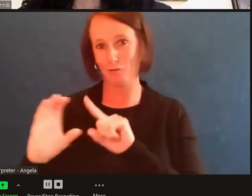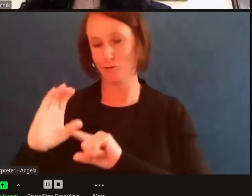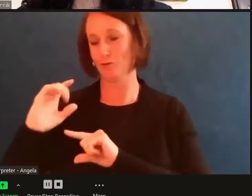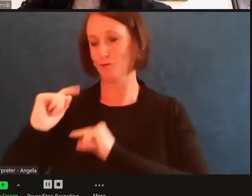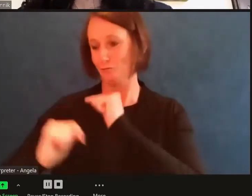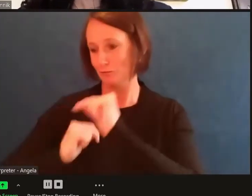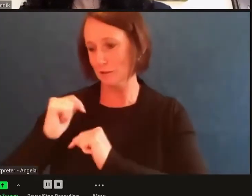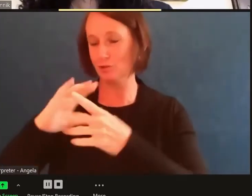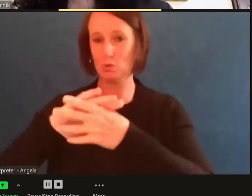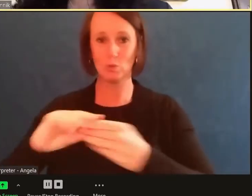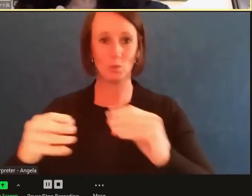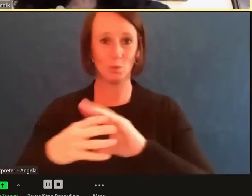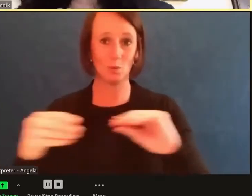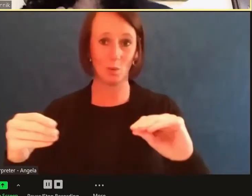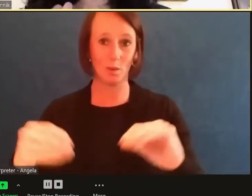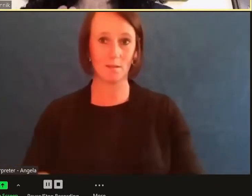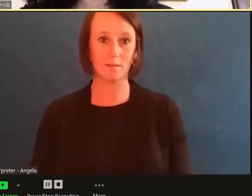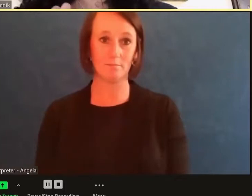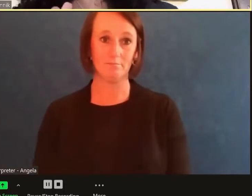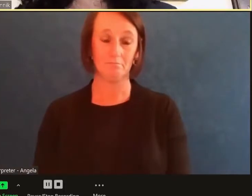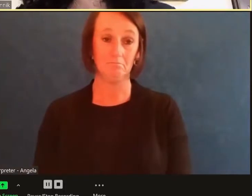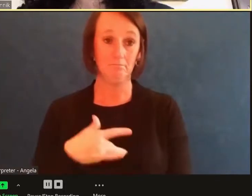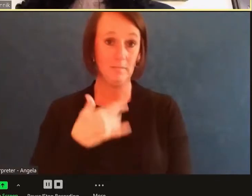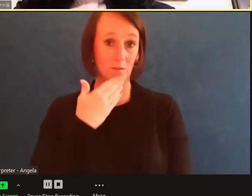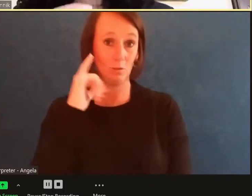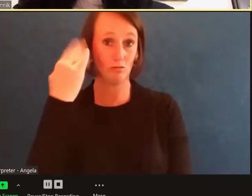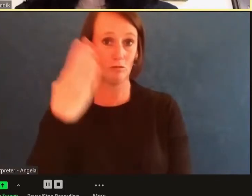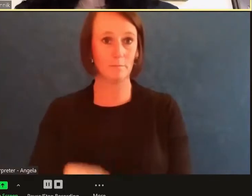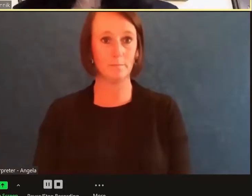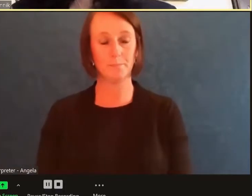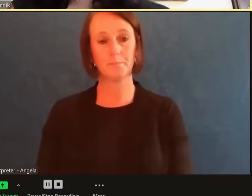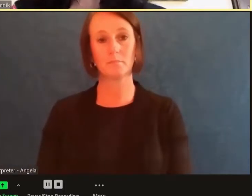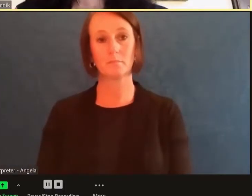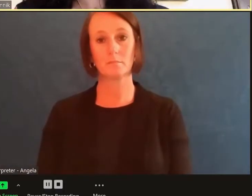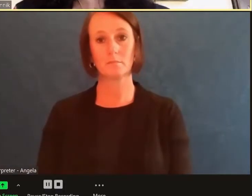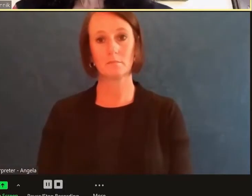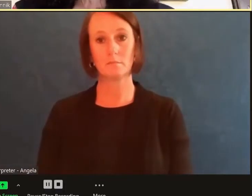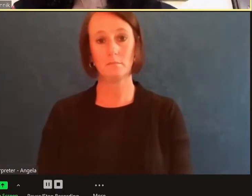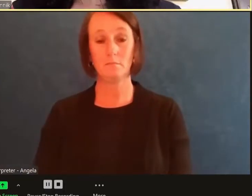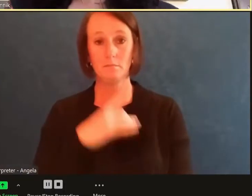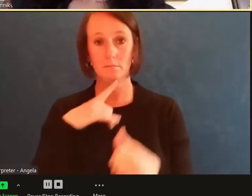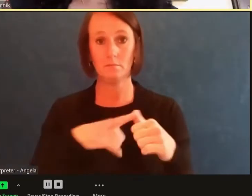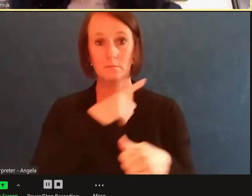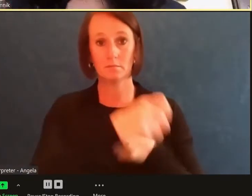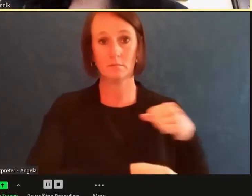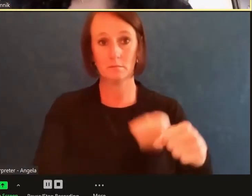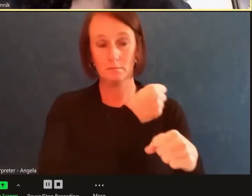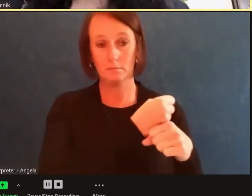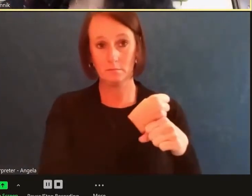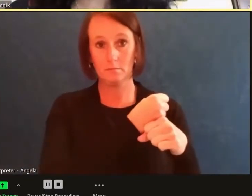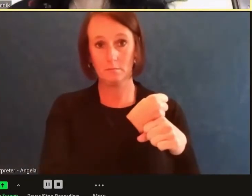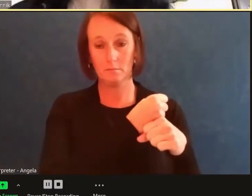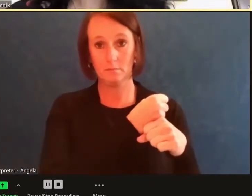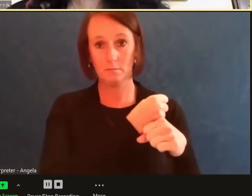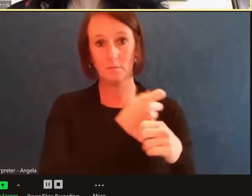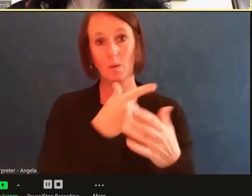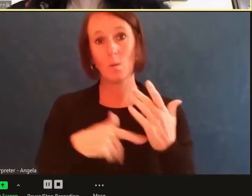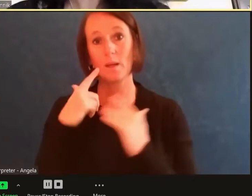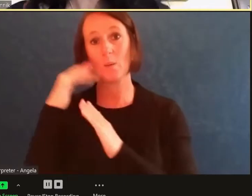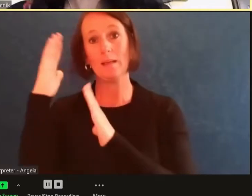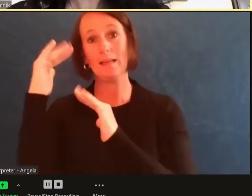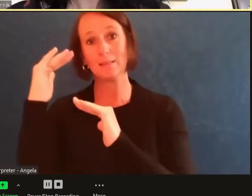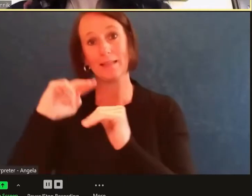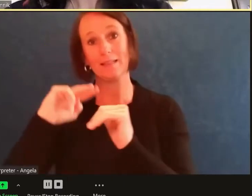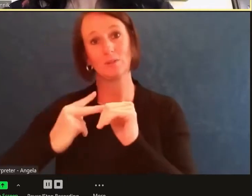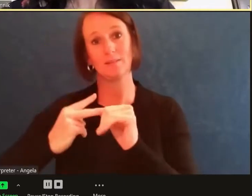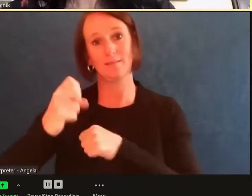that. I think you did a great job of doing that. And that was in year 1. So what do you think we can expect in year